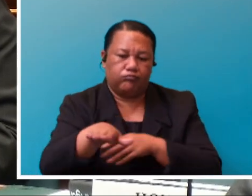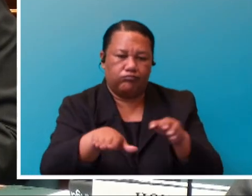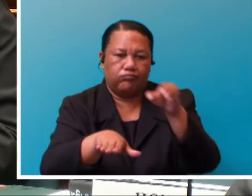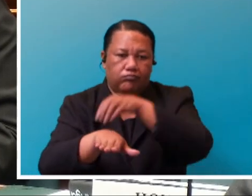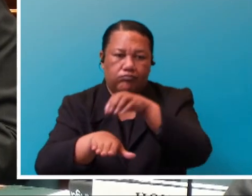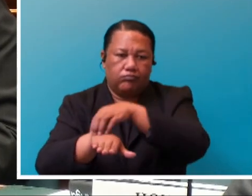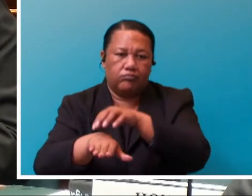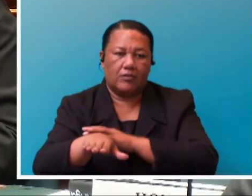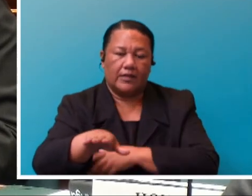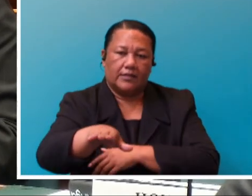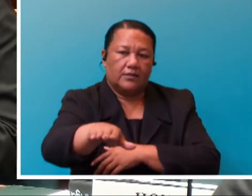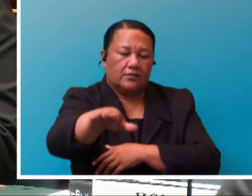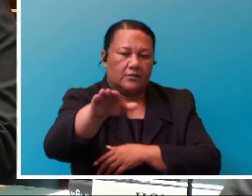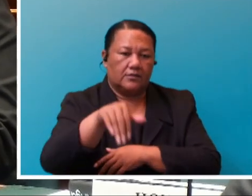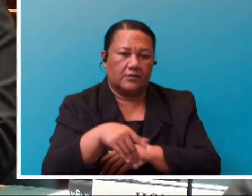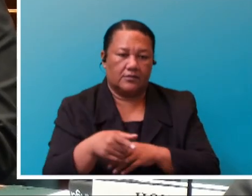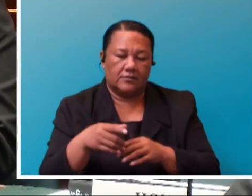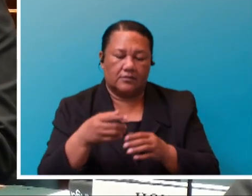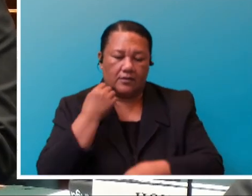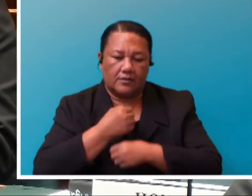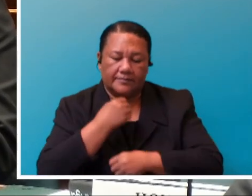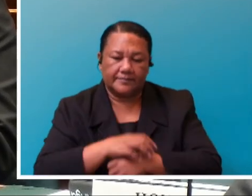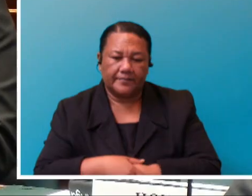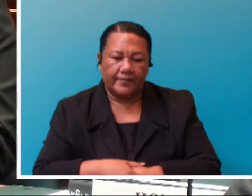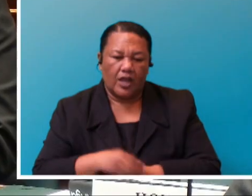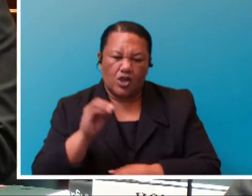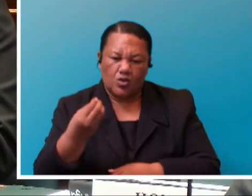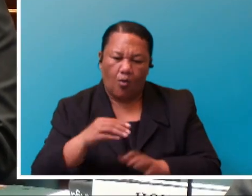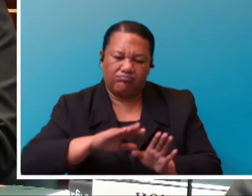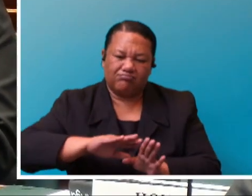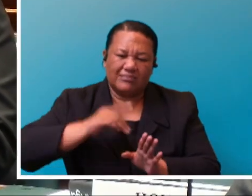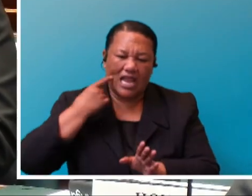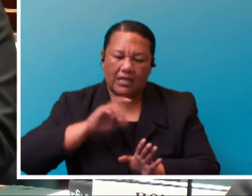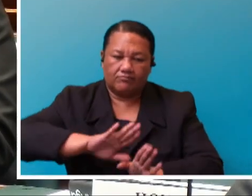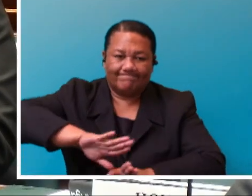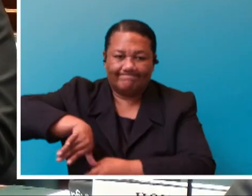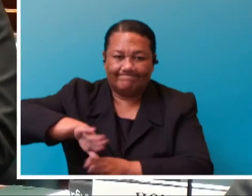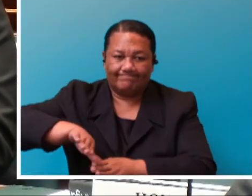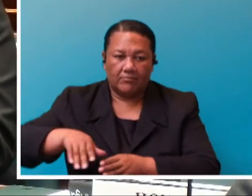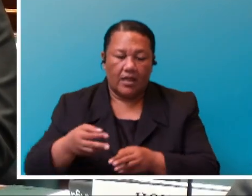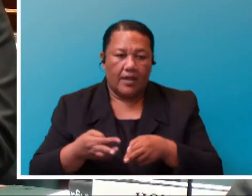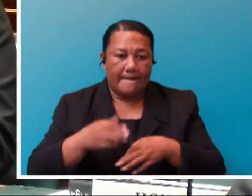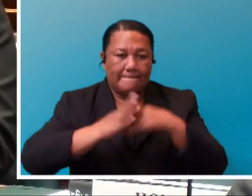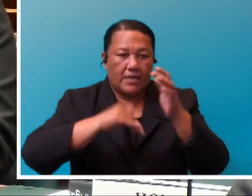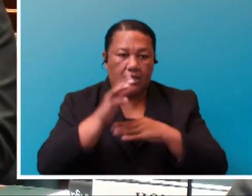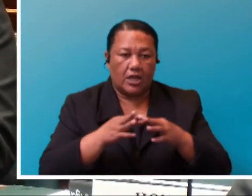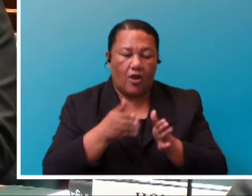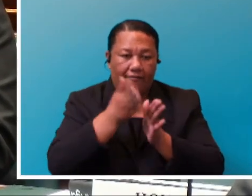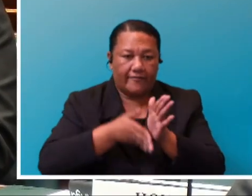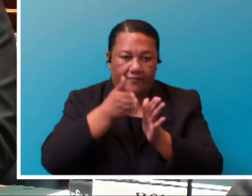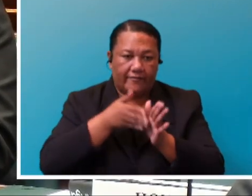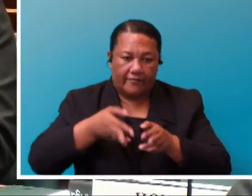we are in the process of carrying out a comprehensive feasibility study on the railway network. This is not just about drawing